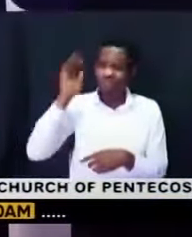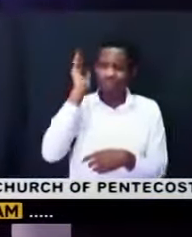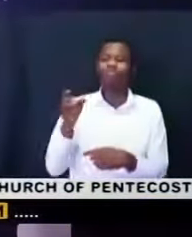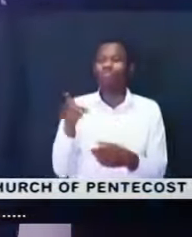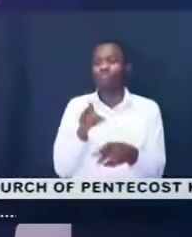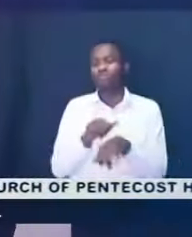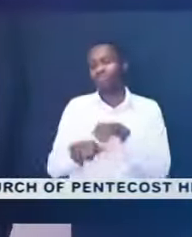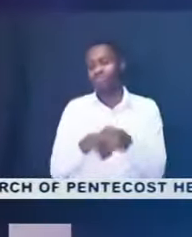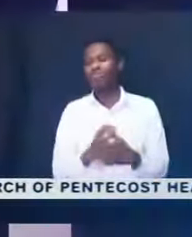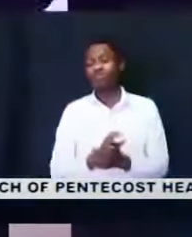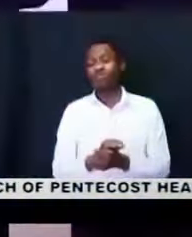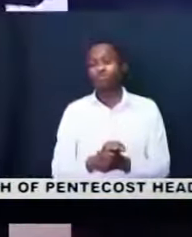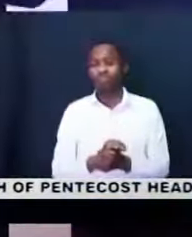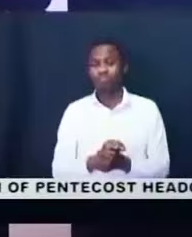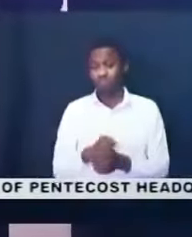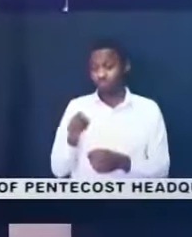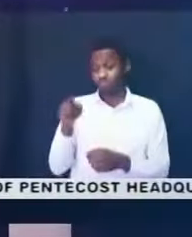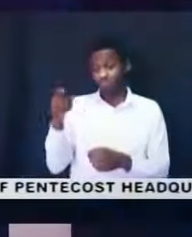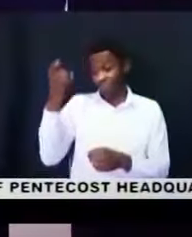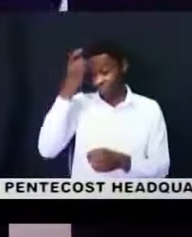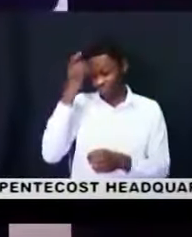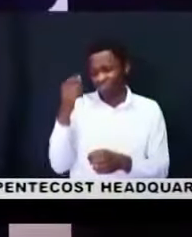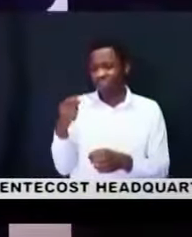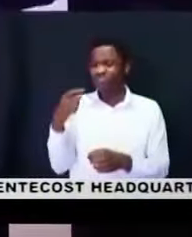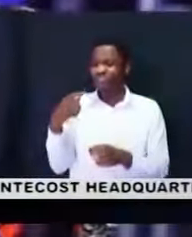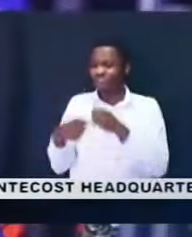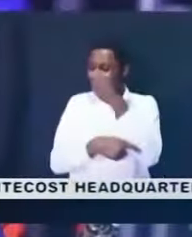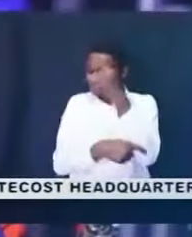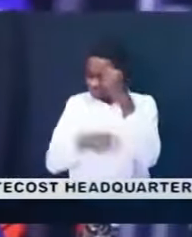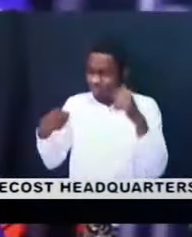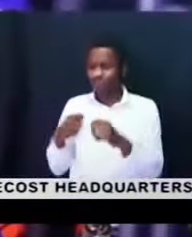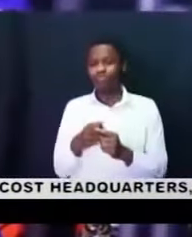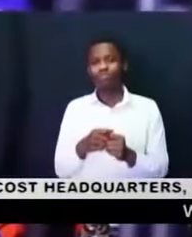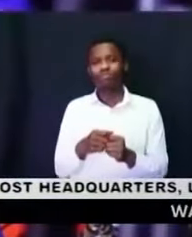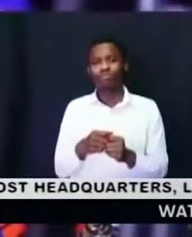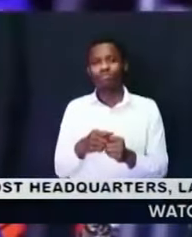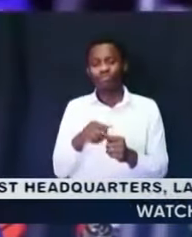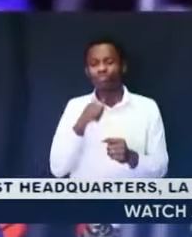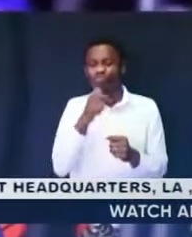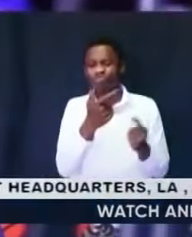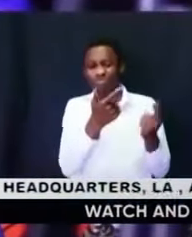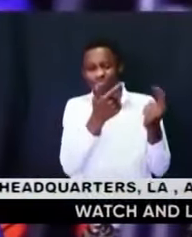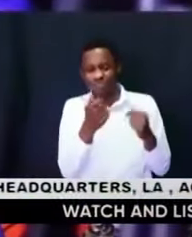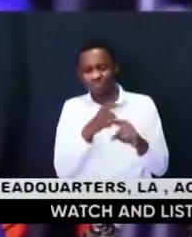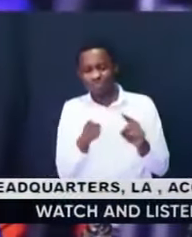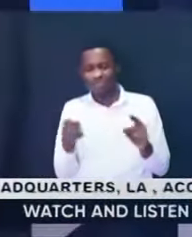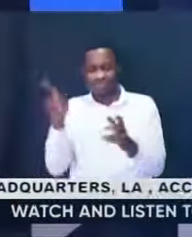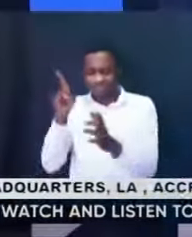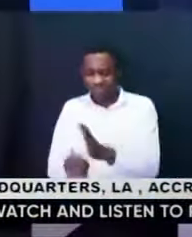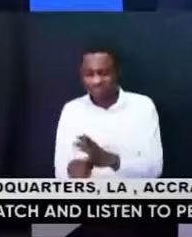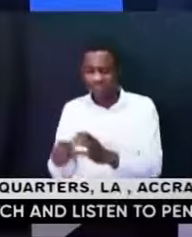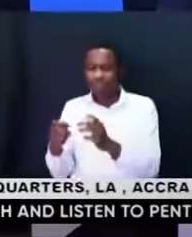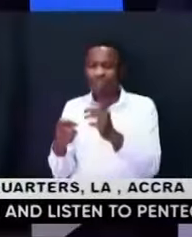deceive he eats the teeth he does not come but to kill to